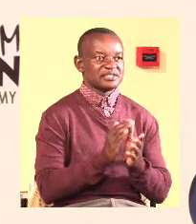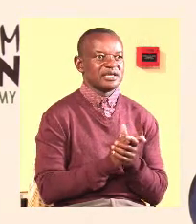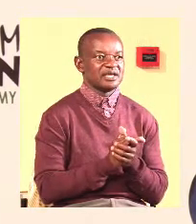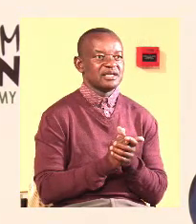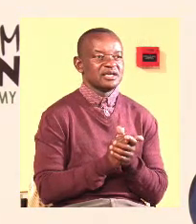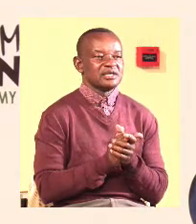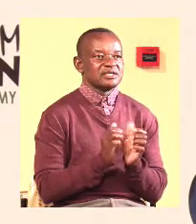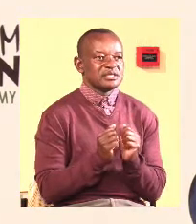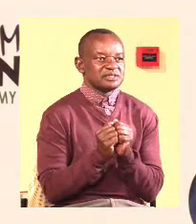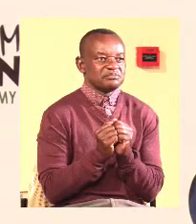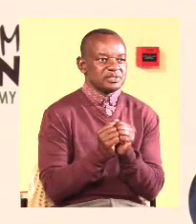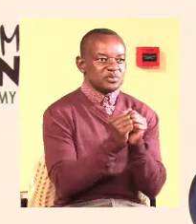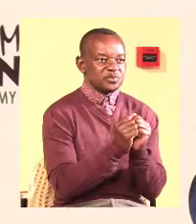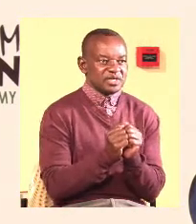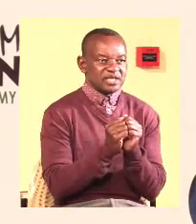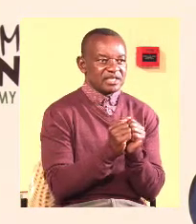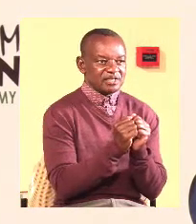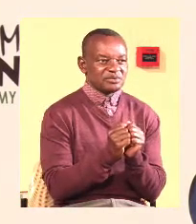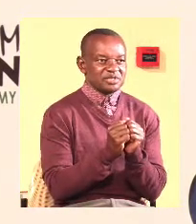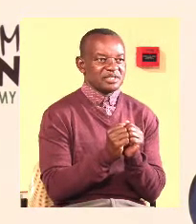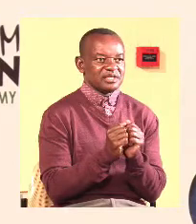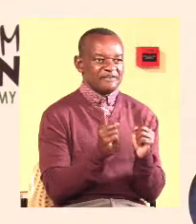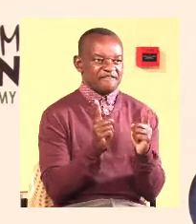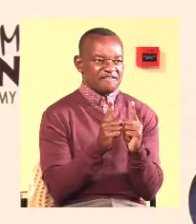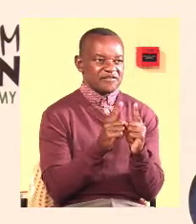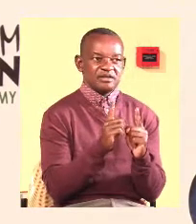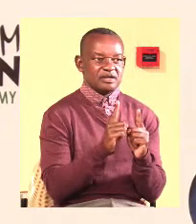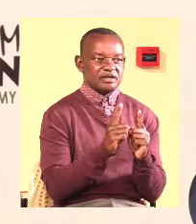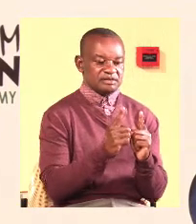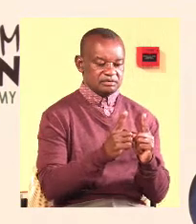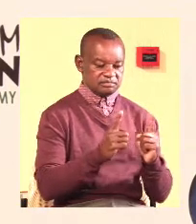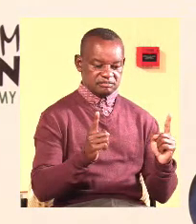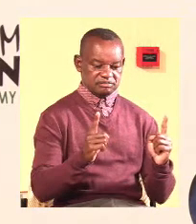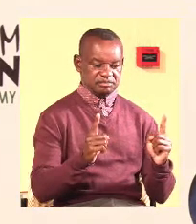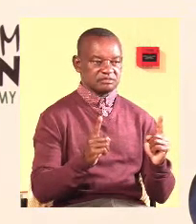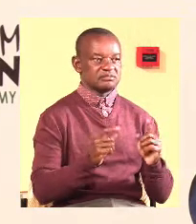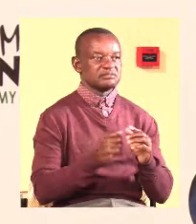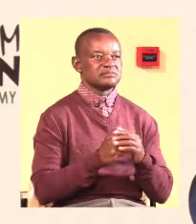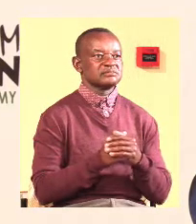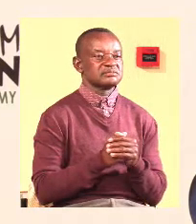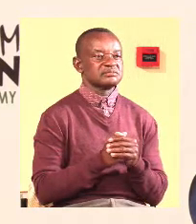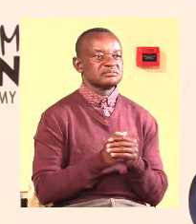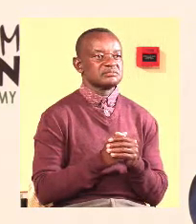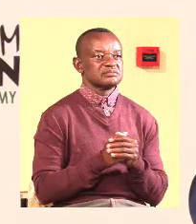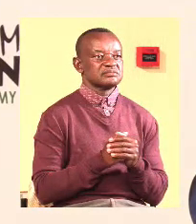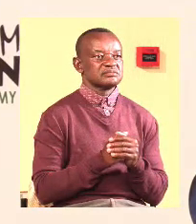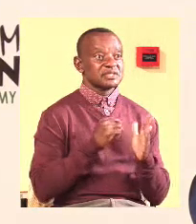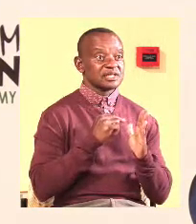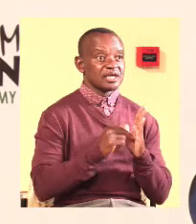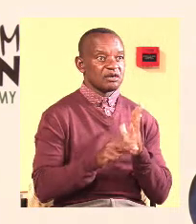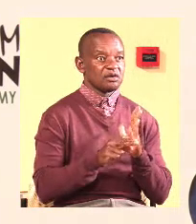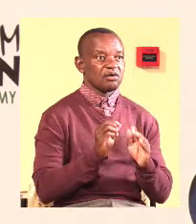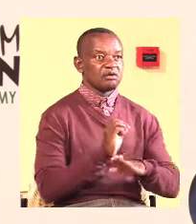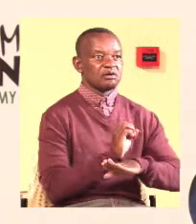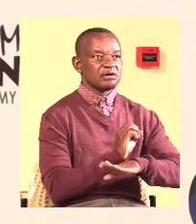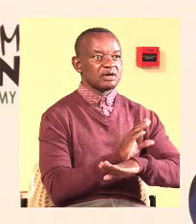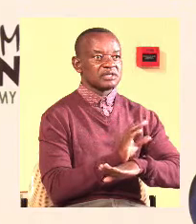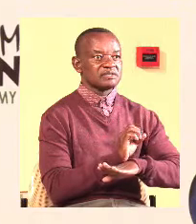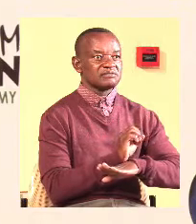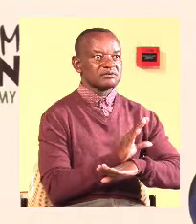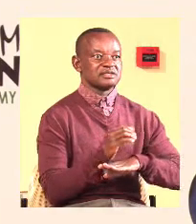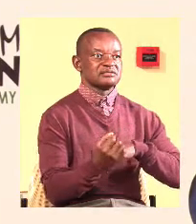The lockdown, of course, does not require us to move a lot, but